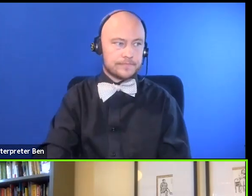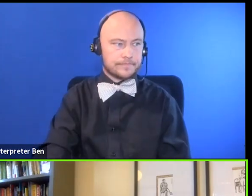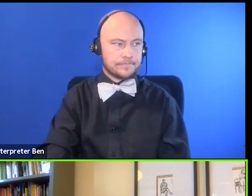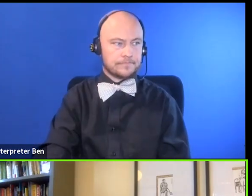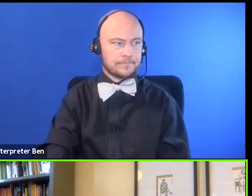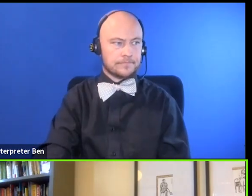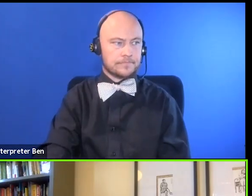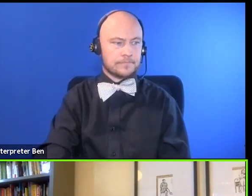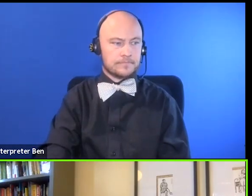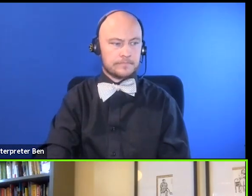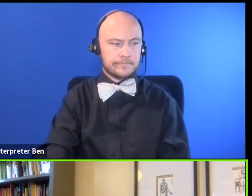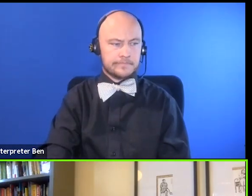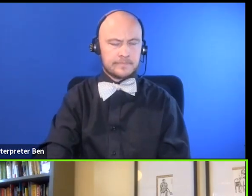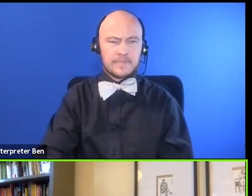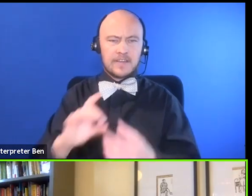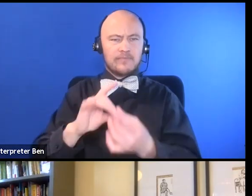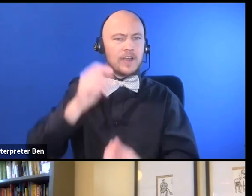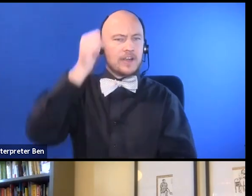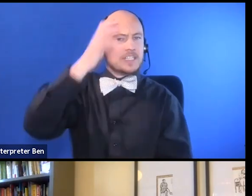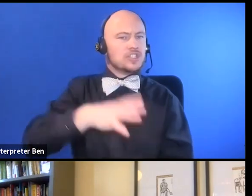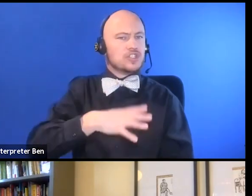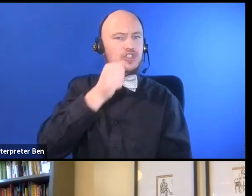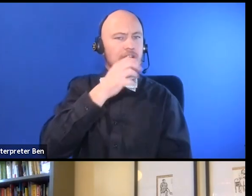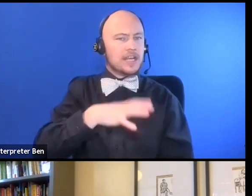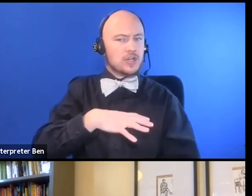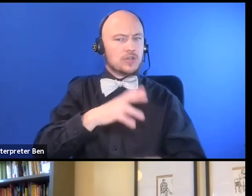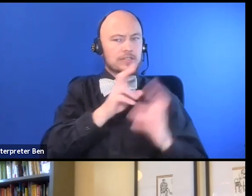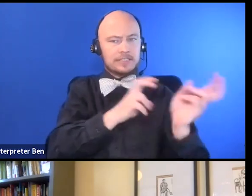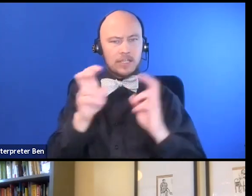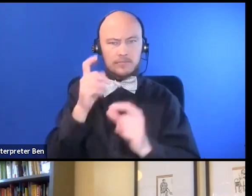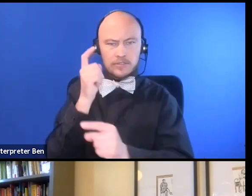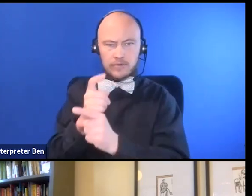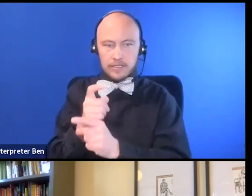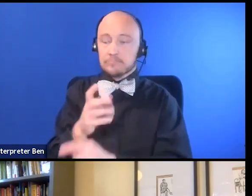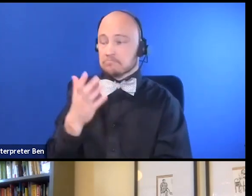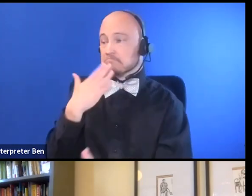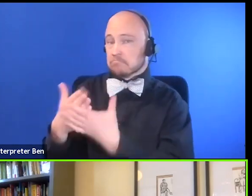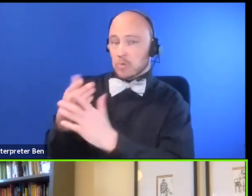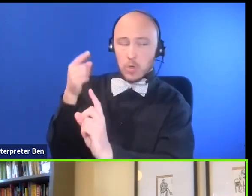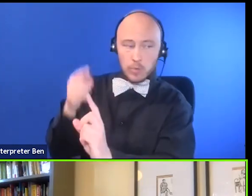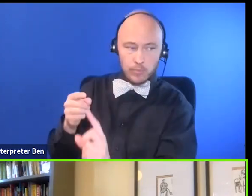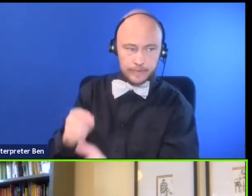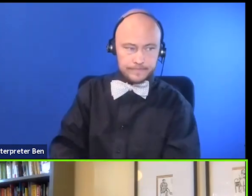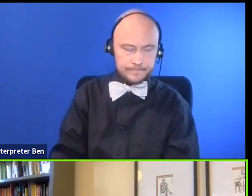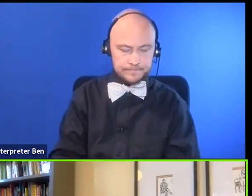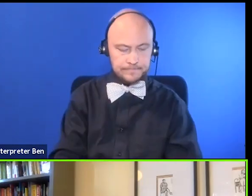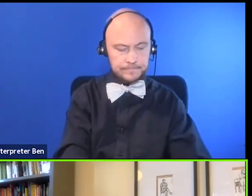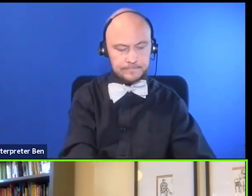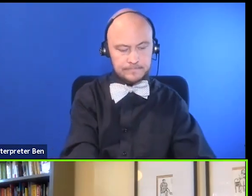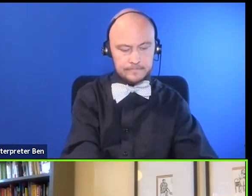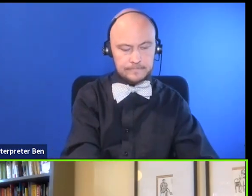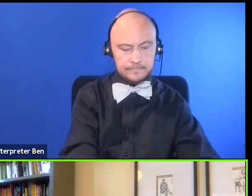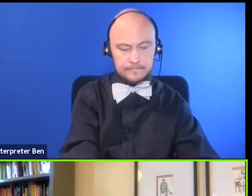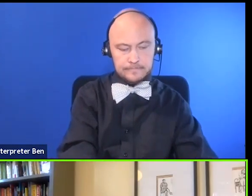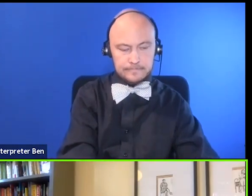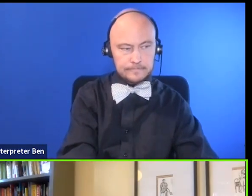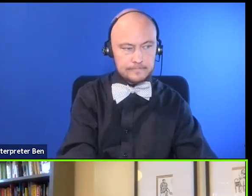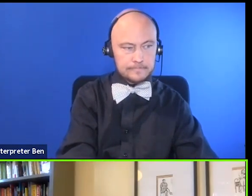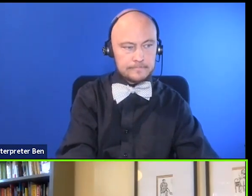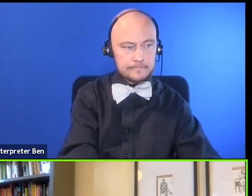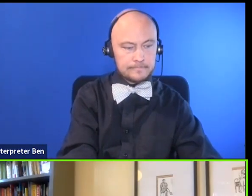it's such a gendered subject, right? That's such a good point. Received, mm-hmm. You know, that